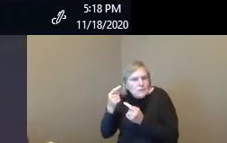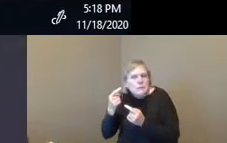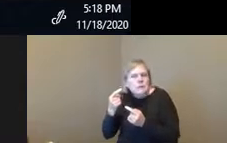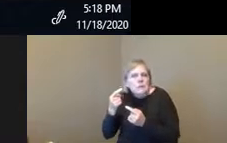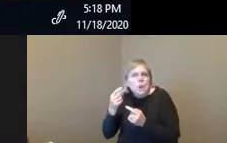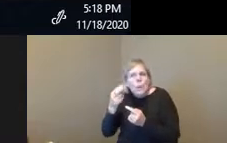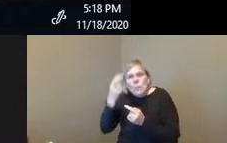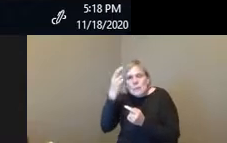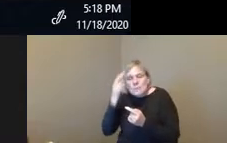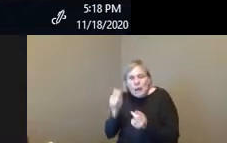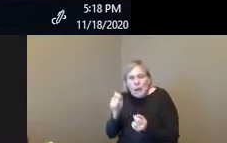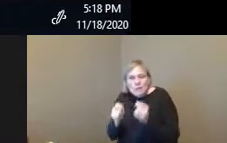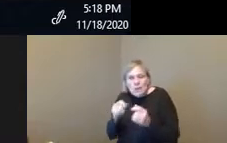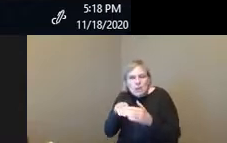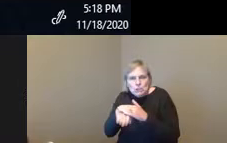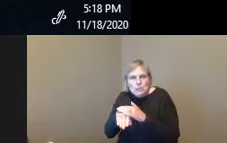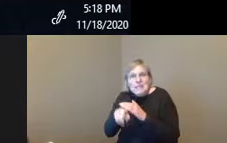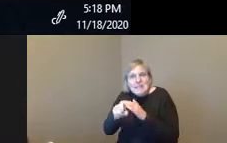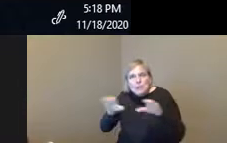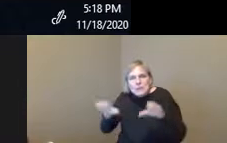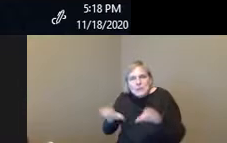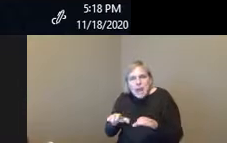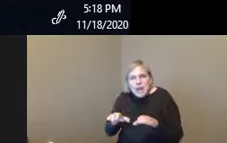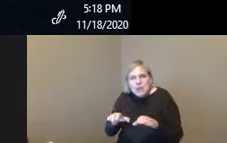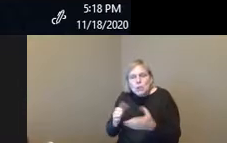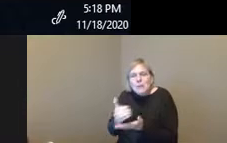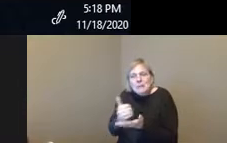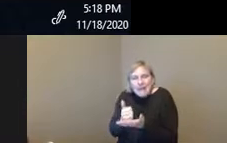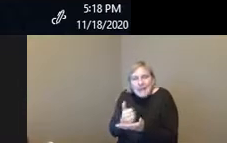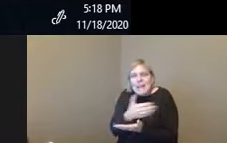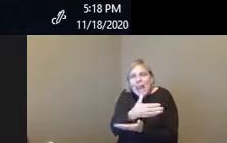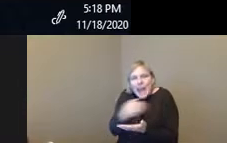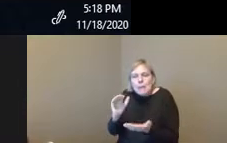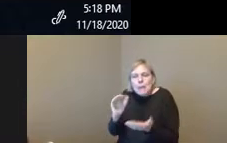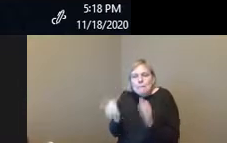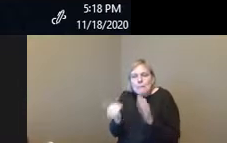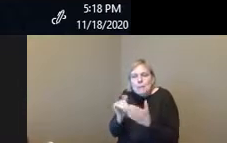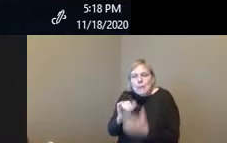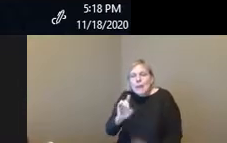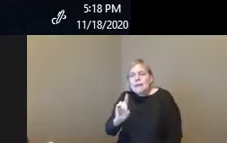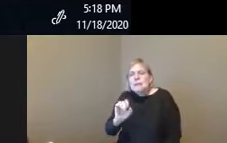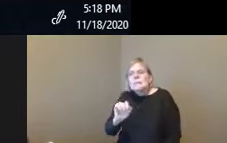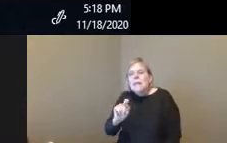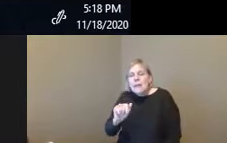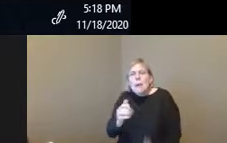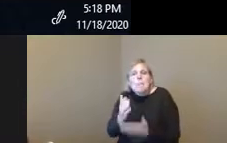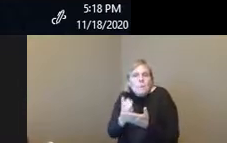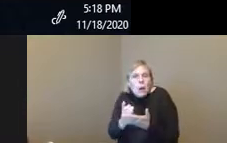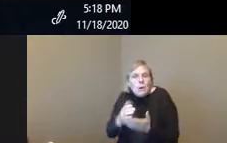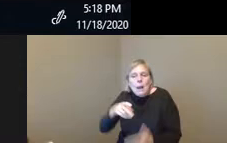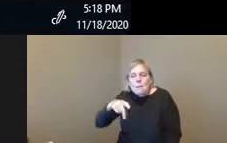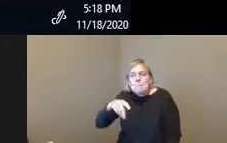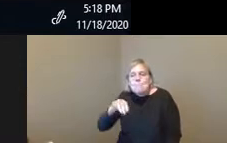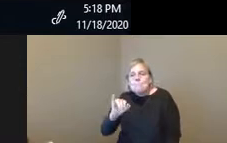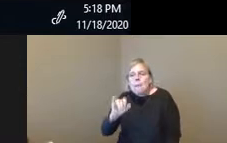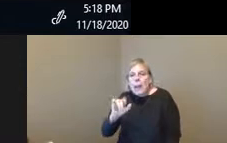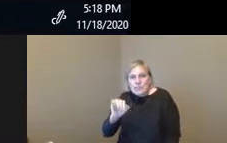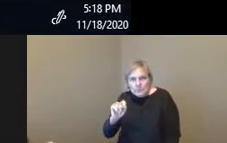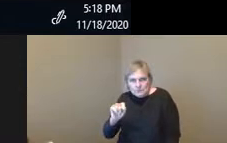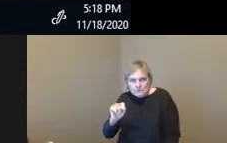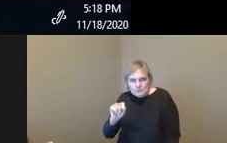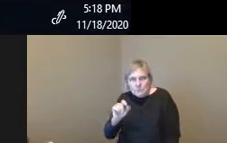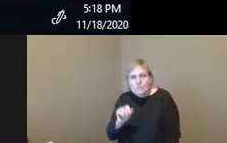reasonable accommodations, adaptations need to be done to be able to collect and compare that data as part of the pilot. And when